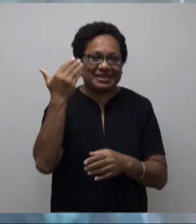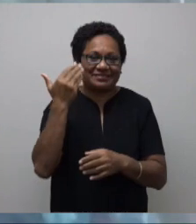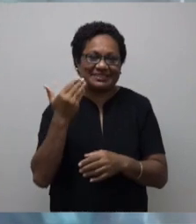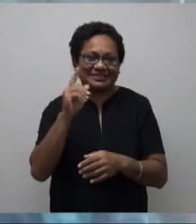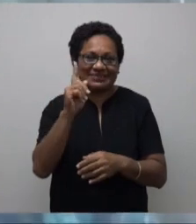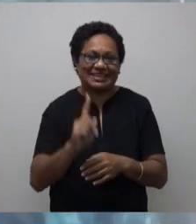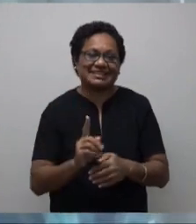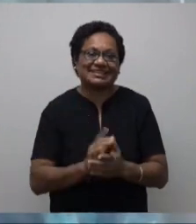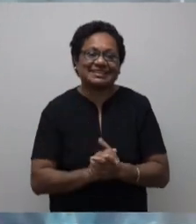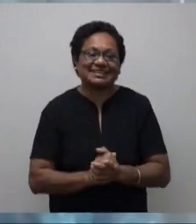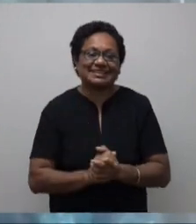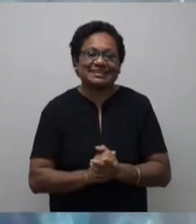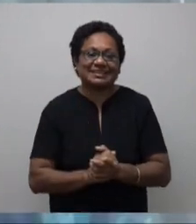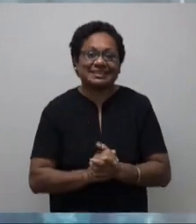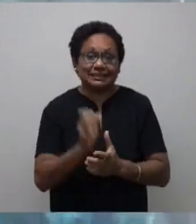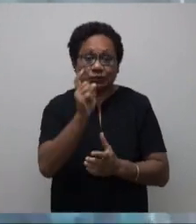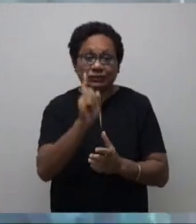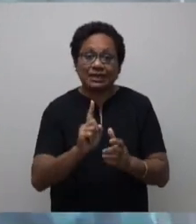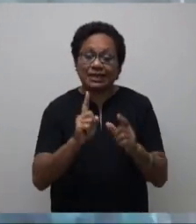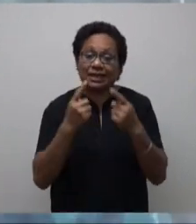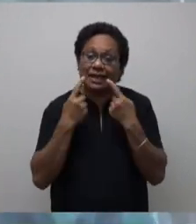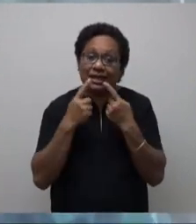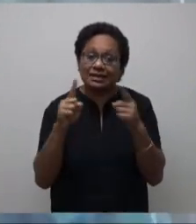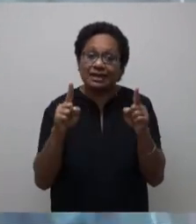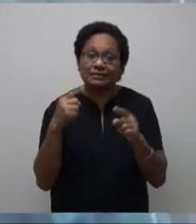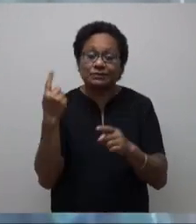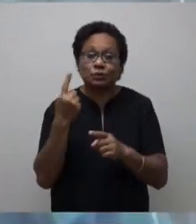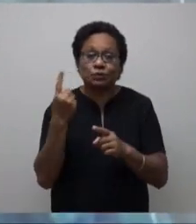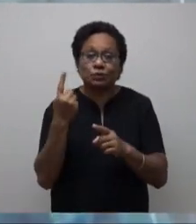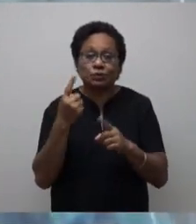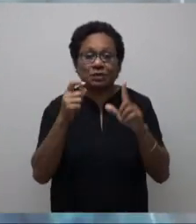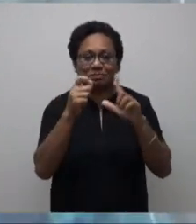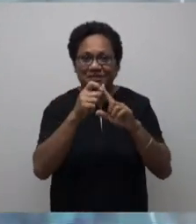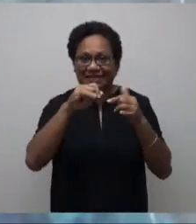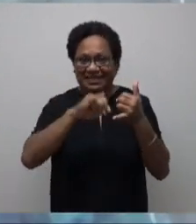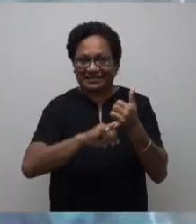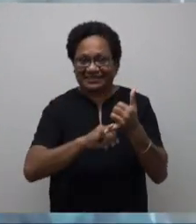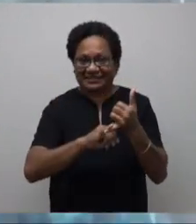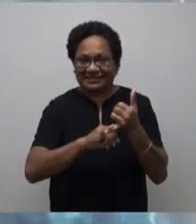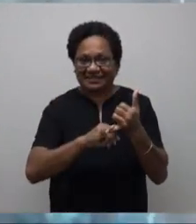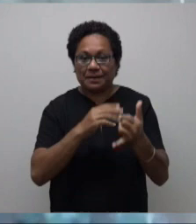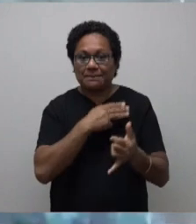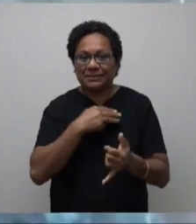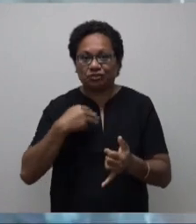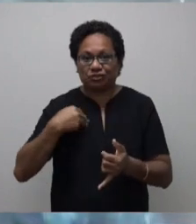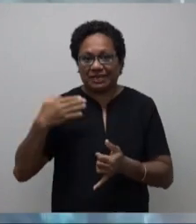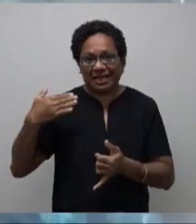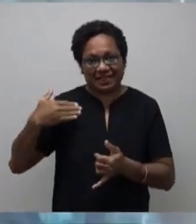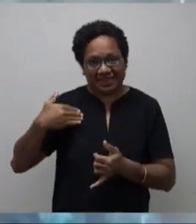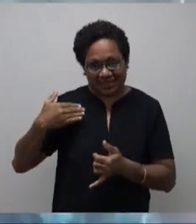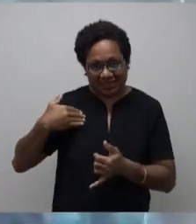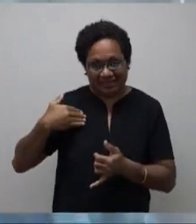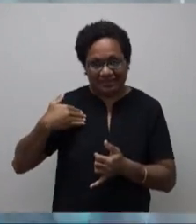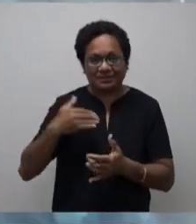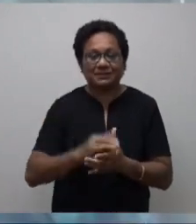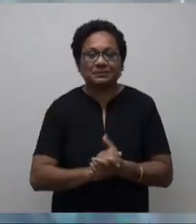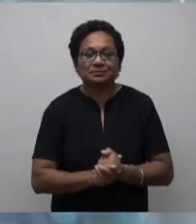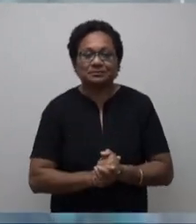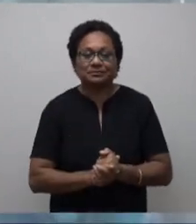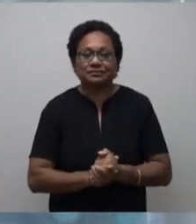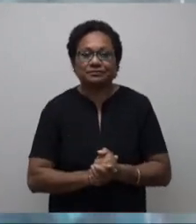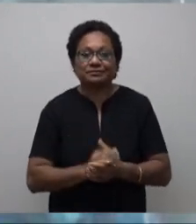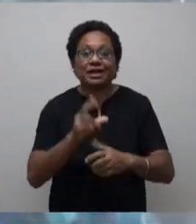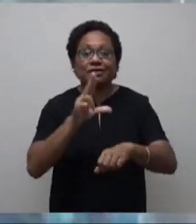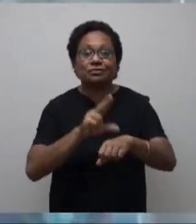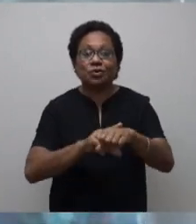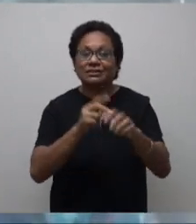our announcement from our Permanent Secretary for Health and Medical Services, Dr.